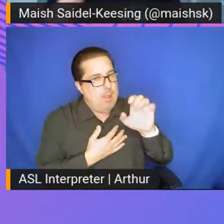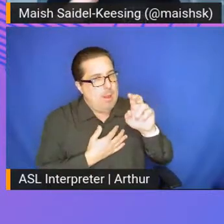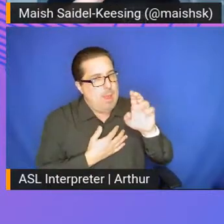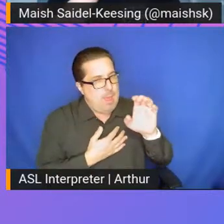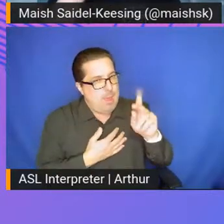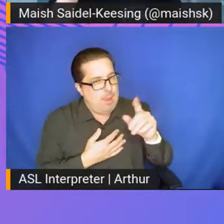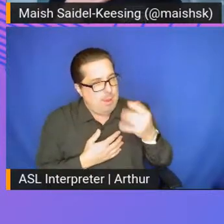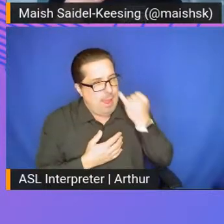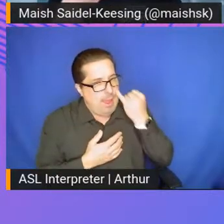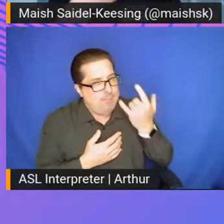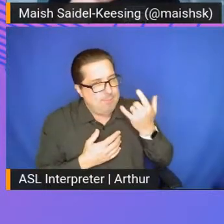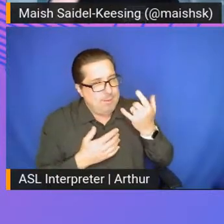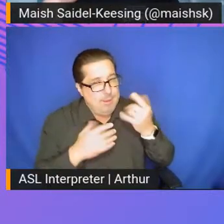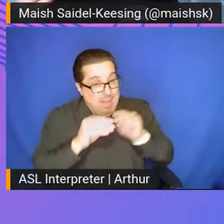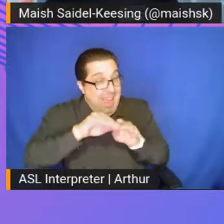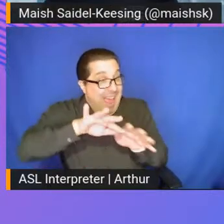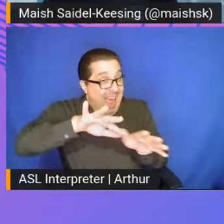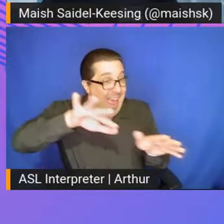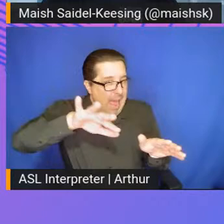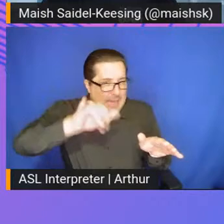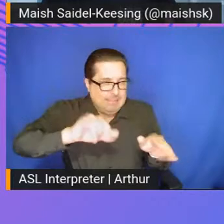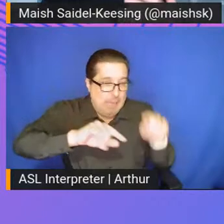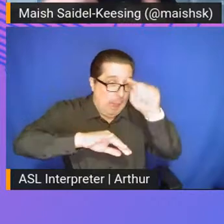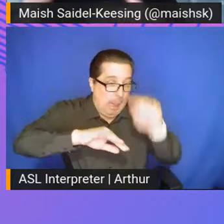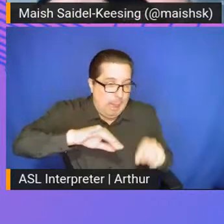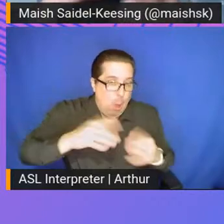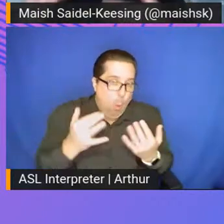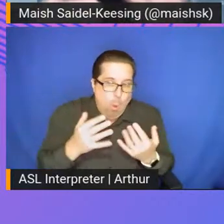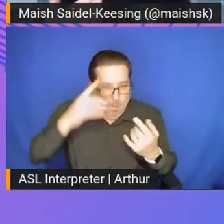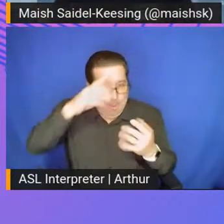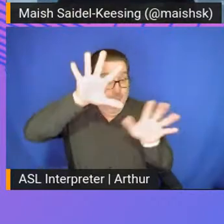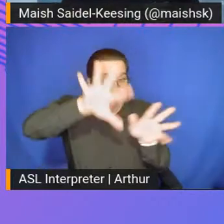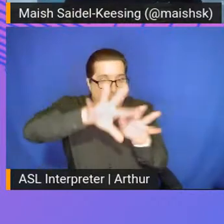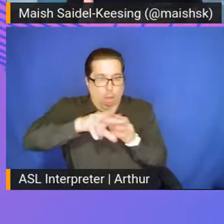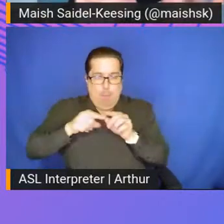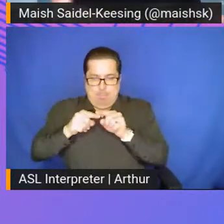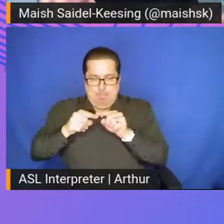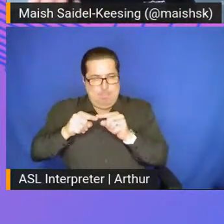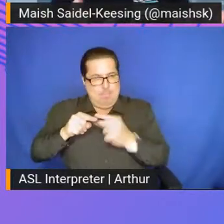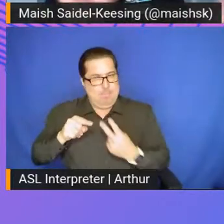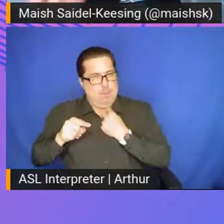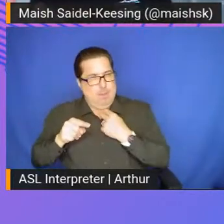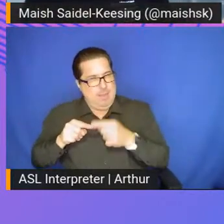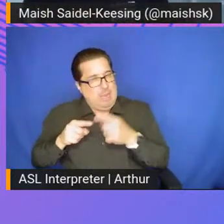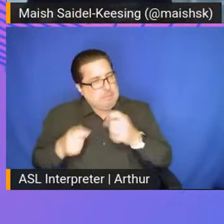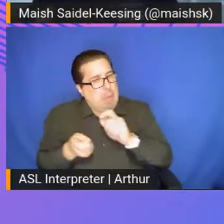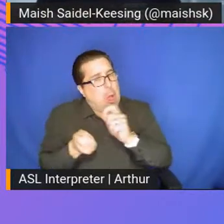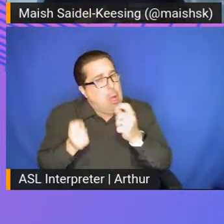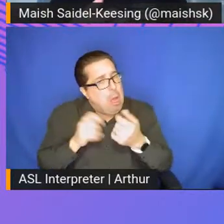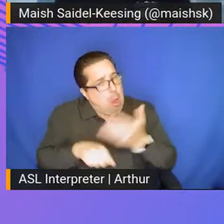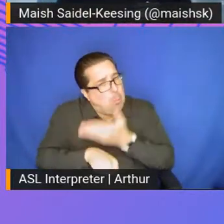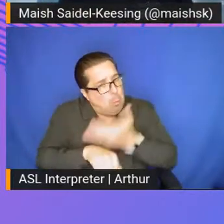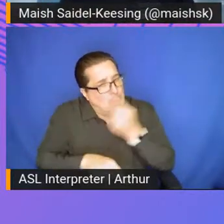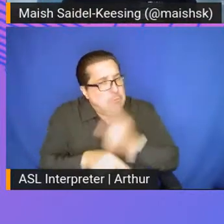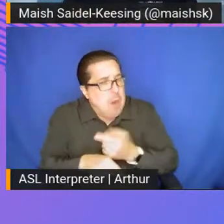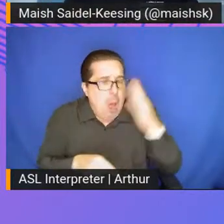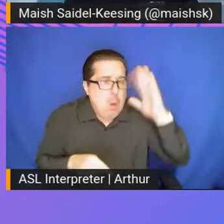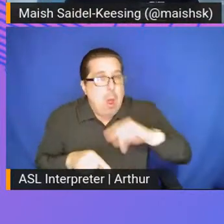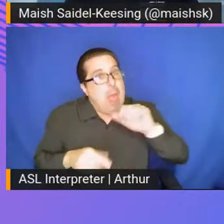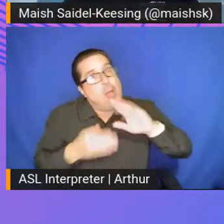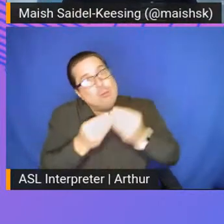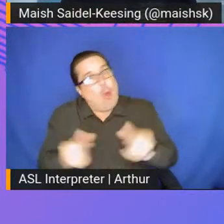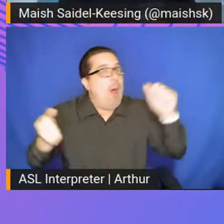still going to be waiting times for everything to go into the same staging account. So of course, this is an evolving process, and I'm sure you're going to tell us how it went